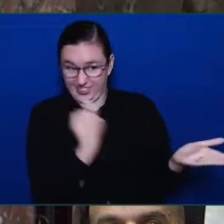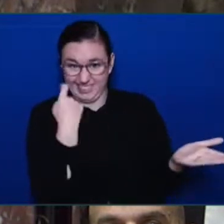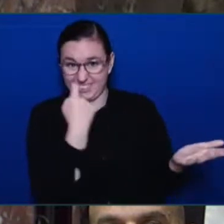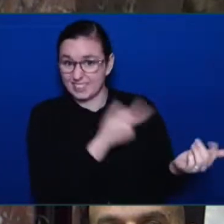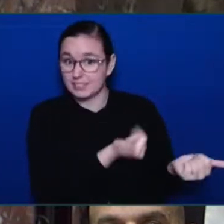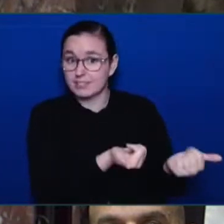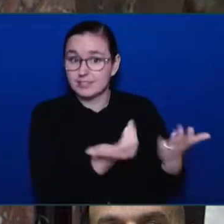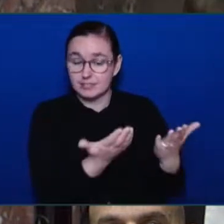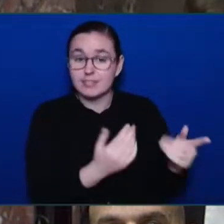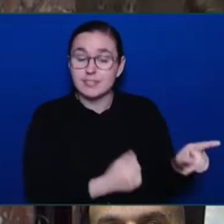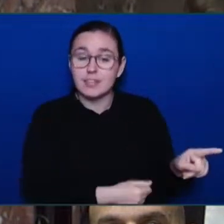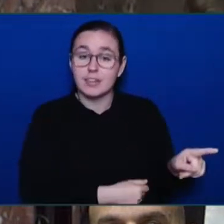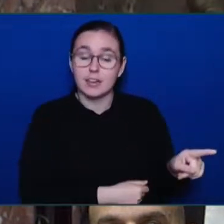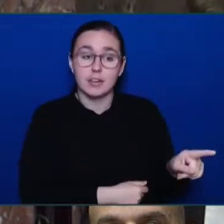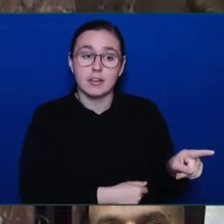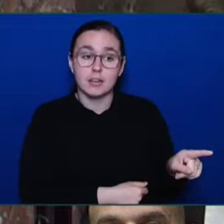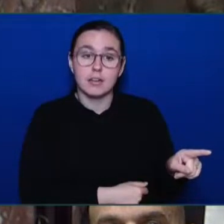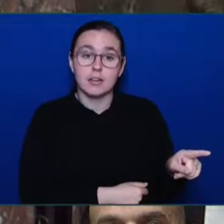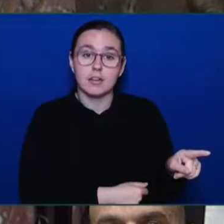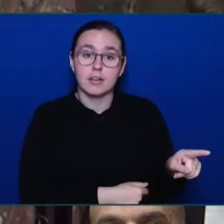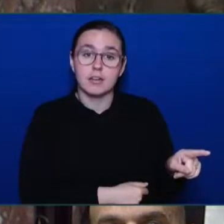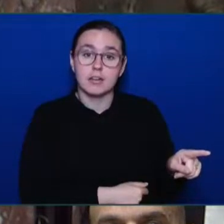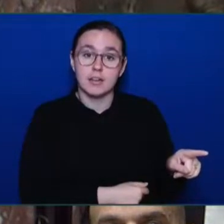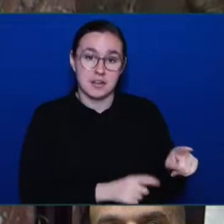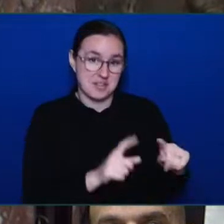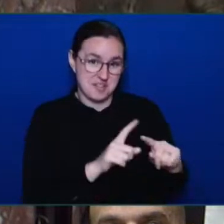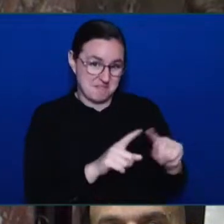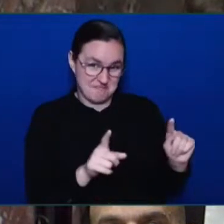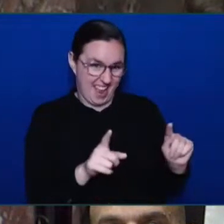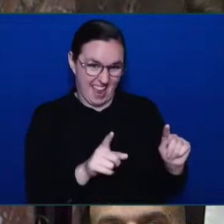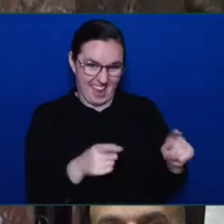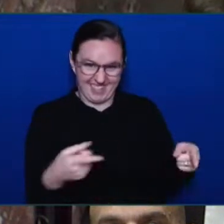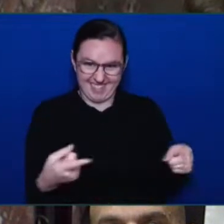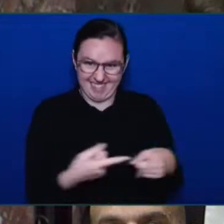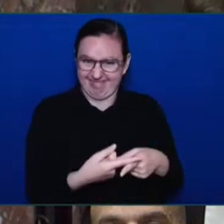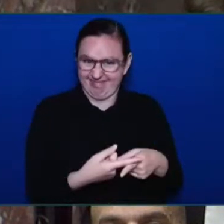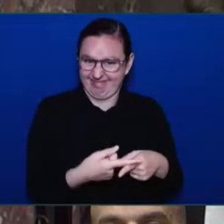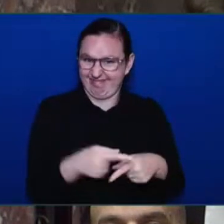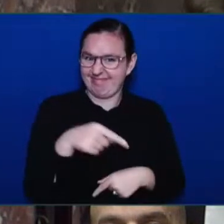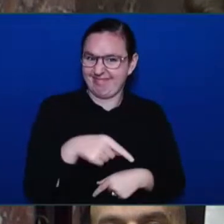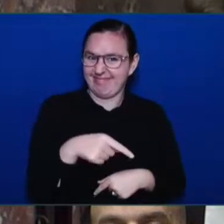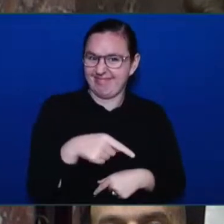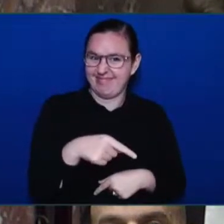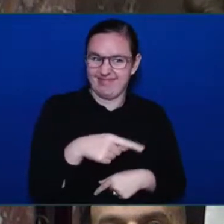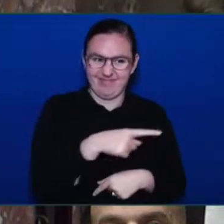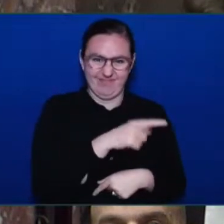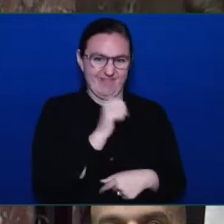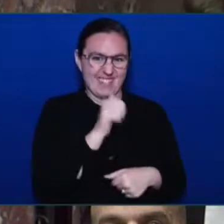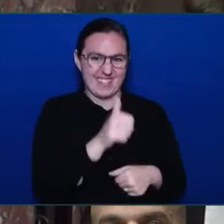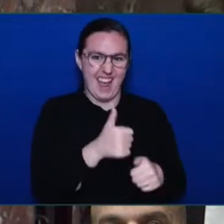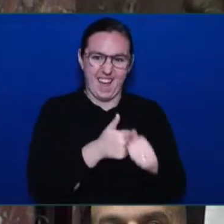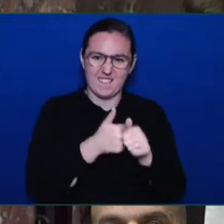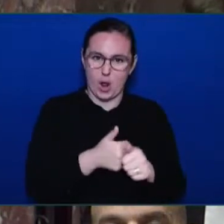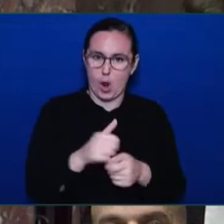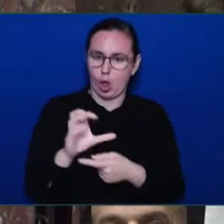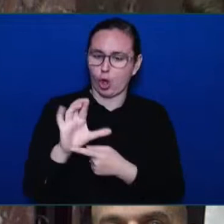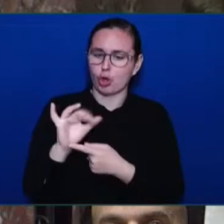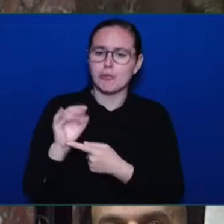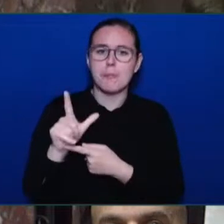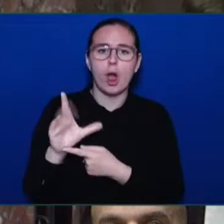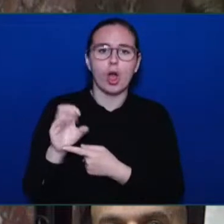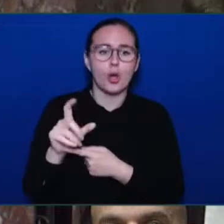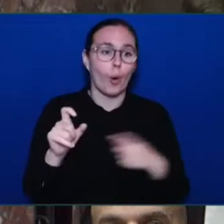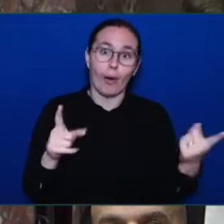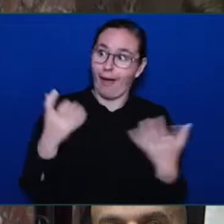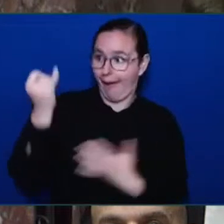with the criminal code. Doesn't mean we're not looking at the issue, Mr. Speaker, but we cannot and will not issue a directive that is contrary